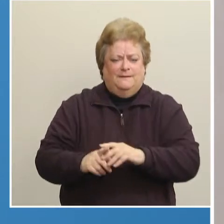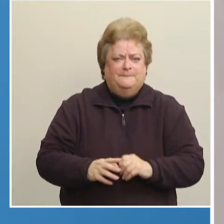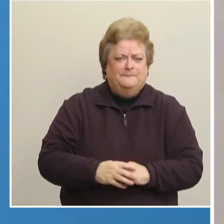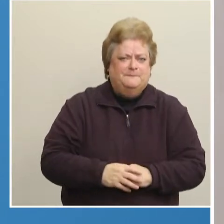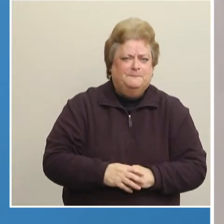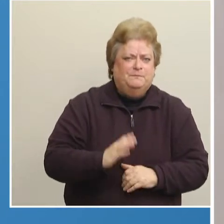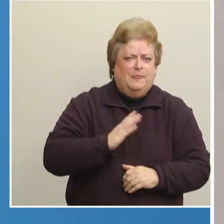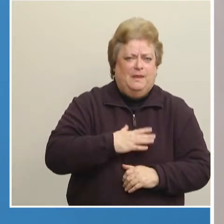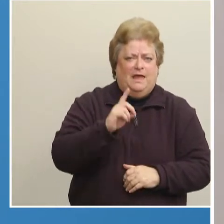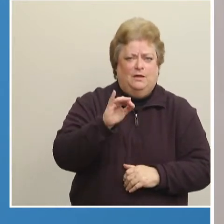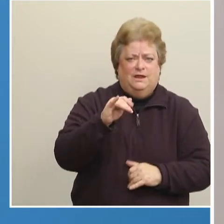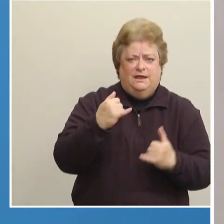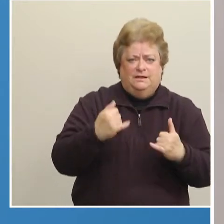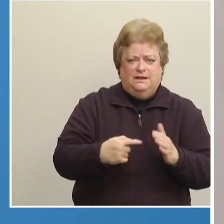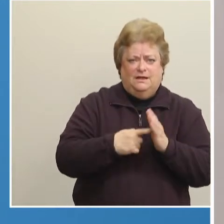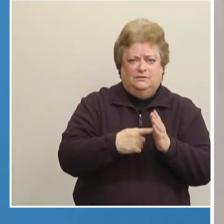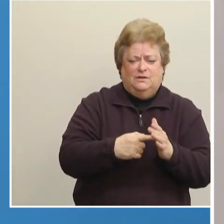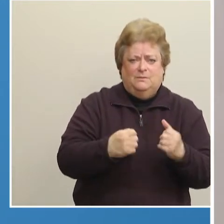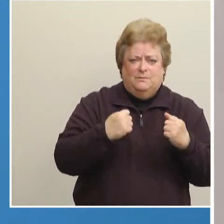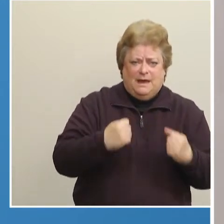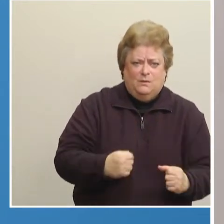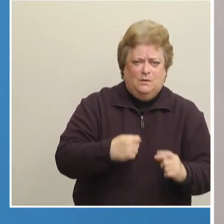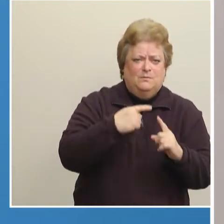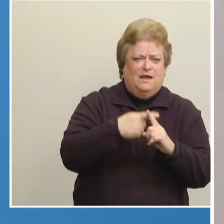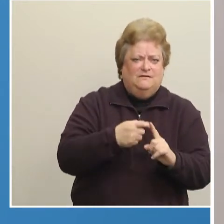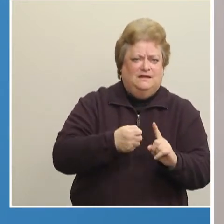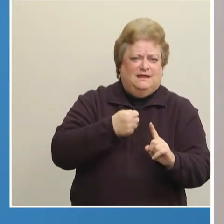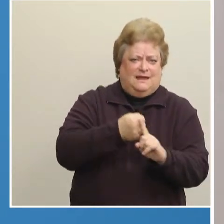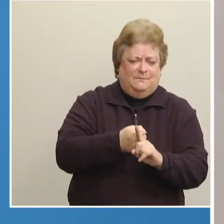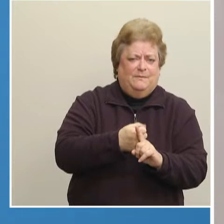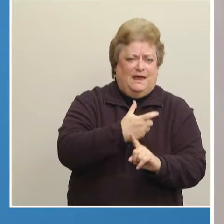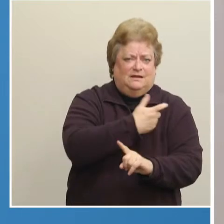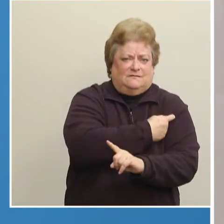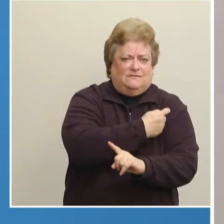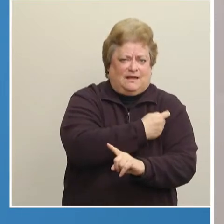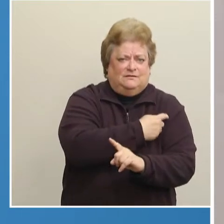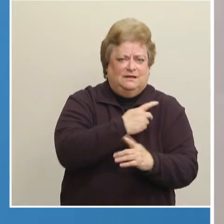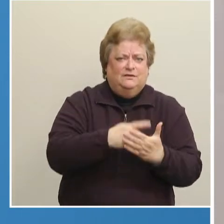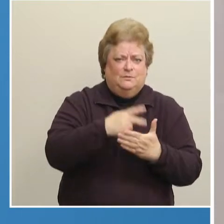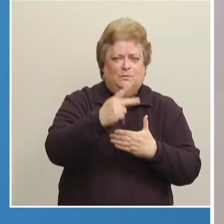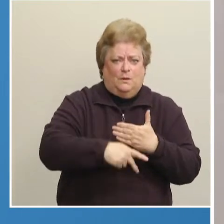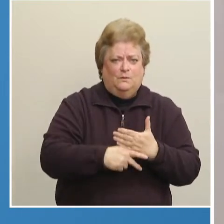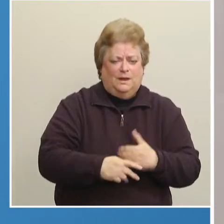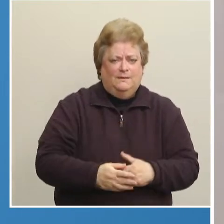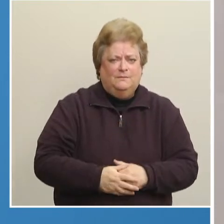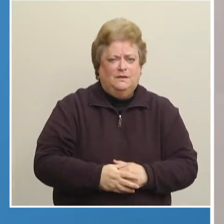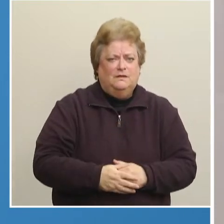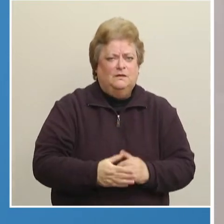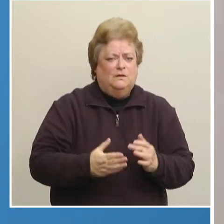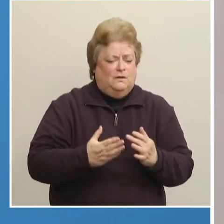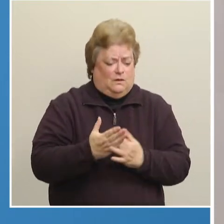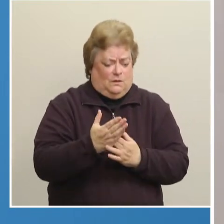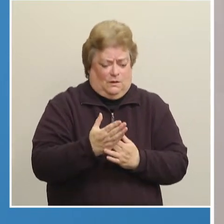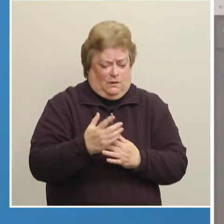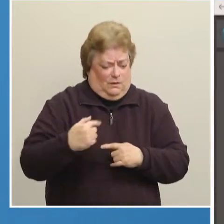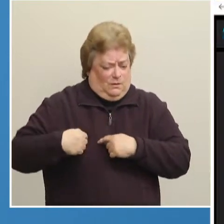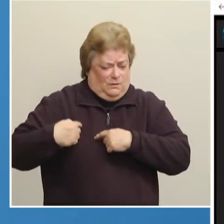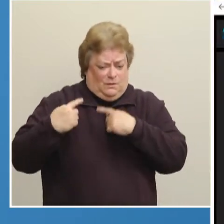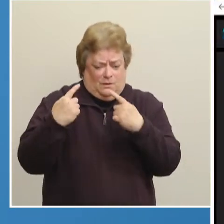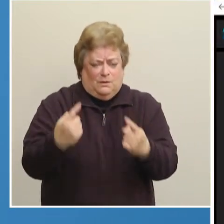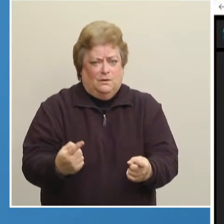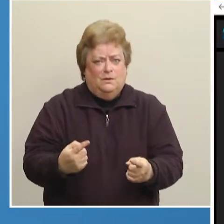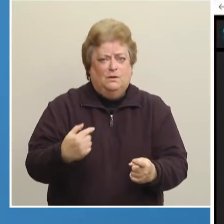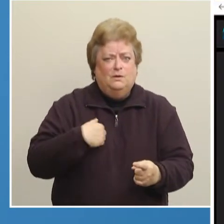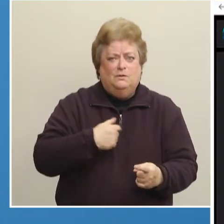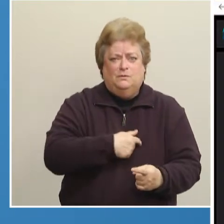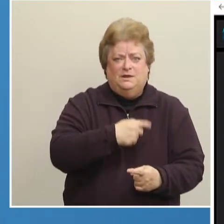Our data is now showing the powerful and positive impact of the vaccination program. Throughout the pandemic, we have seen